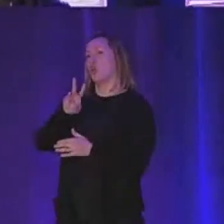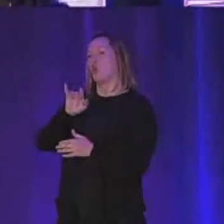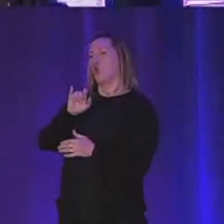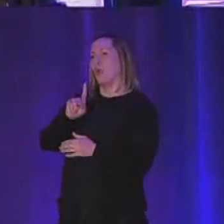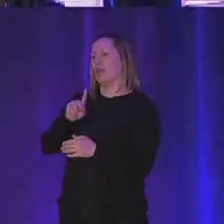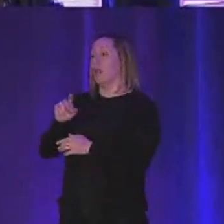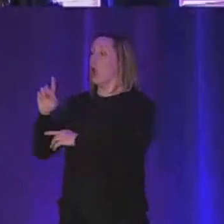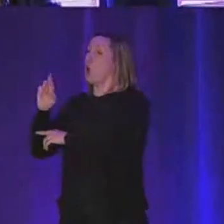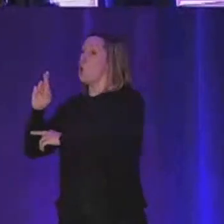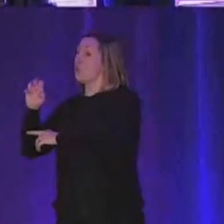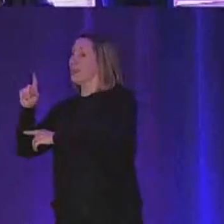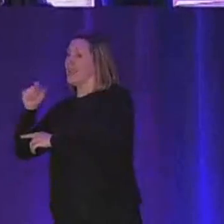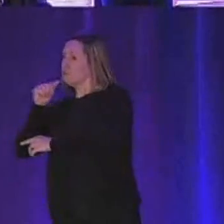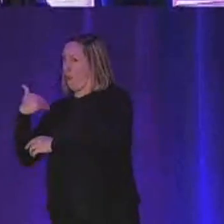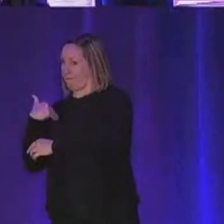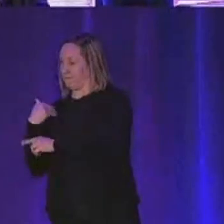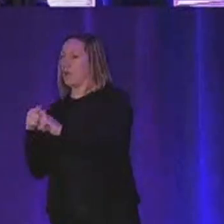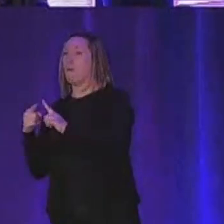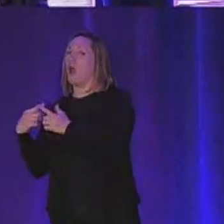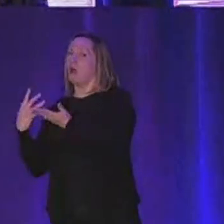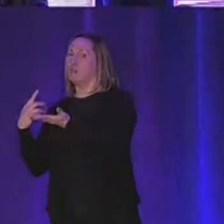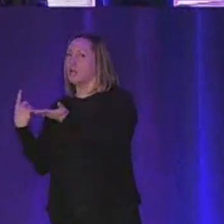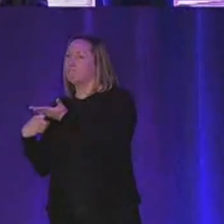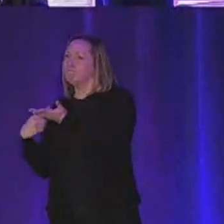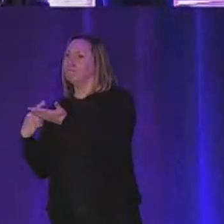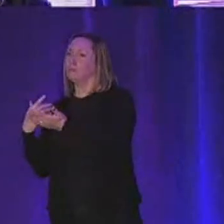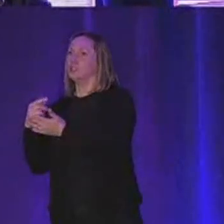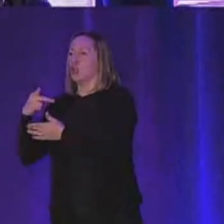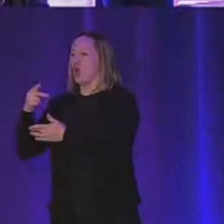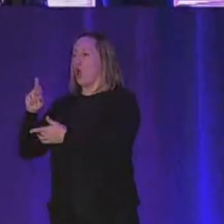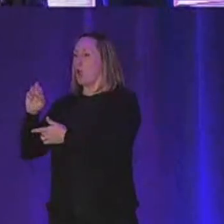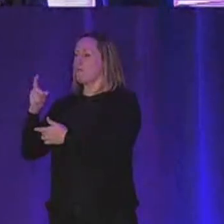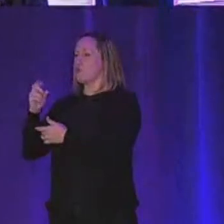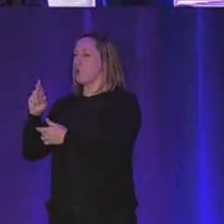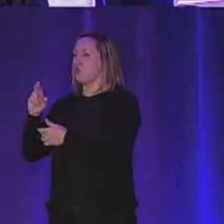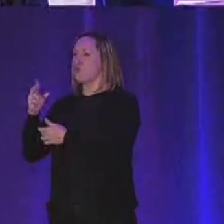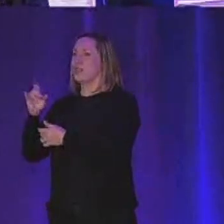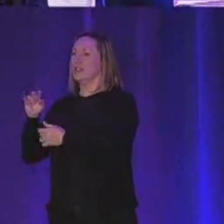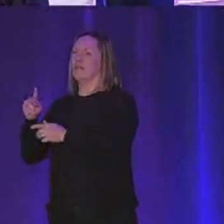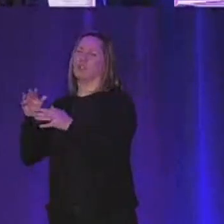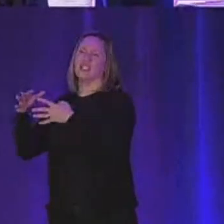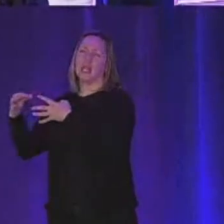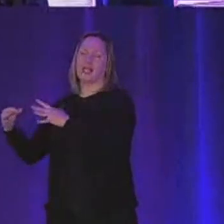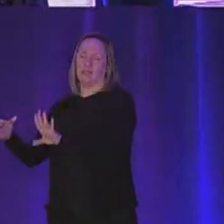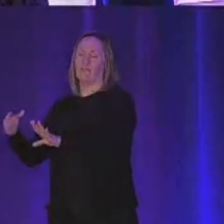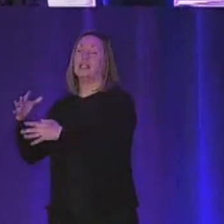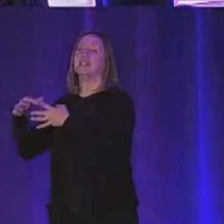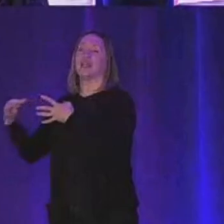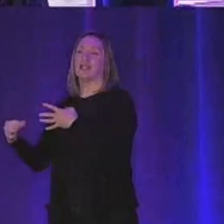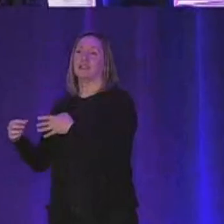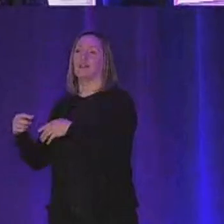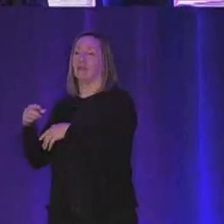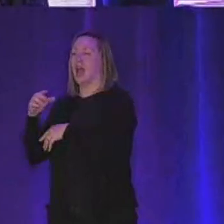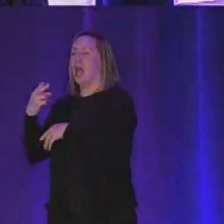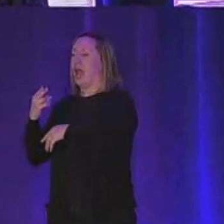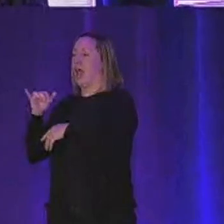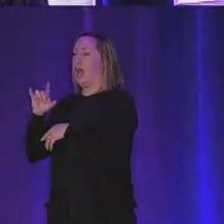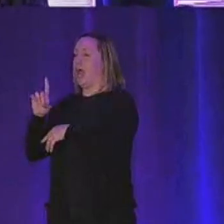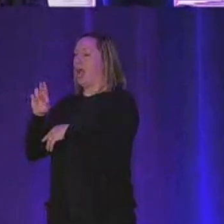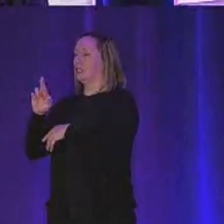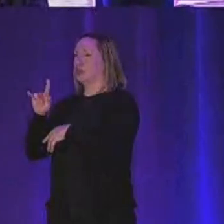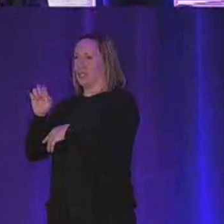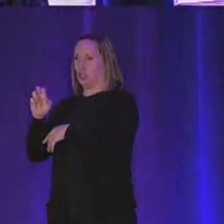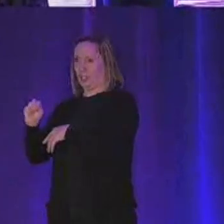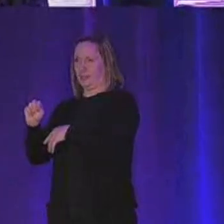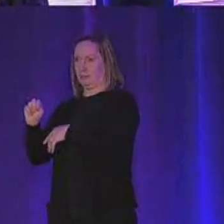but there's talk of something called progressive, or selective rather, selective hydration in React that does the